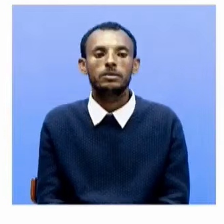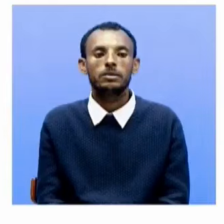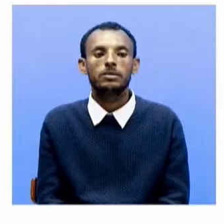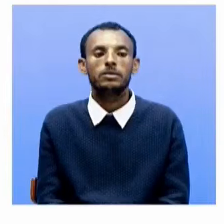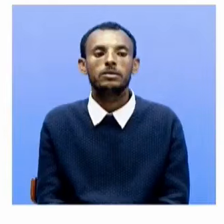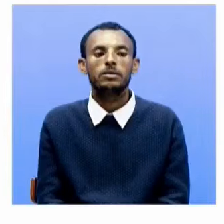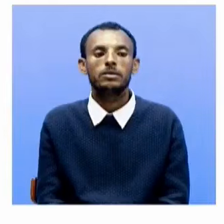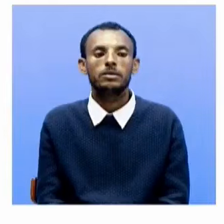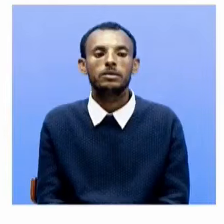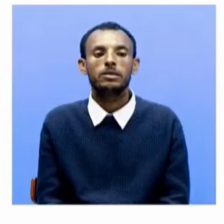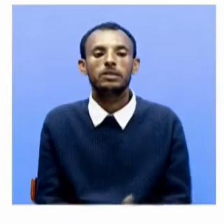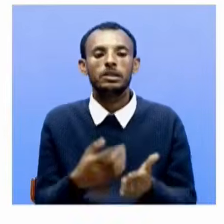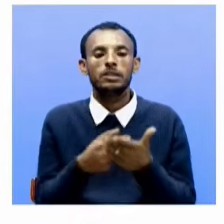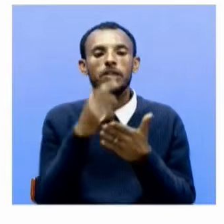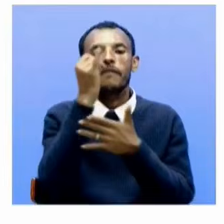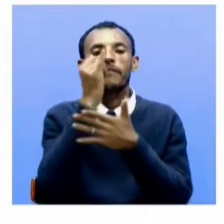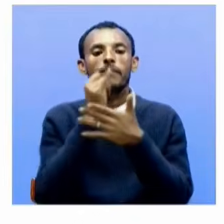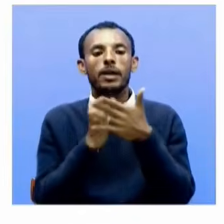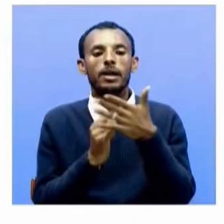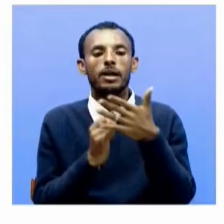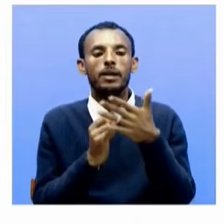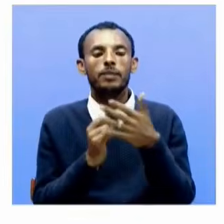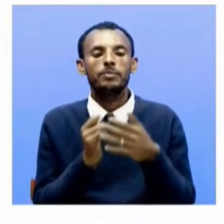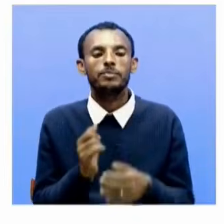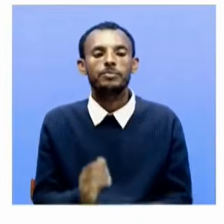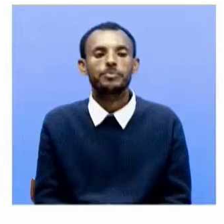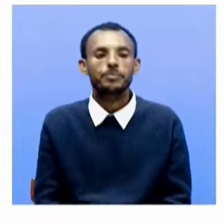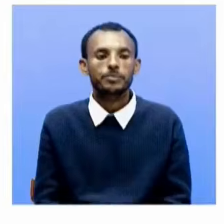Okay, in the figure